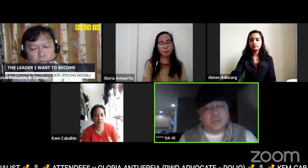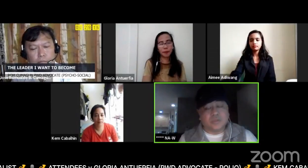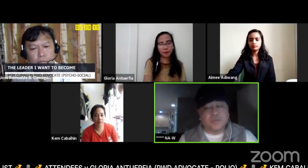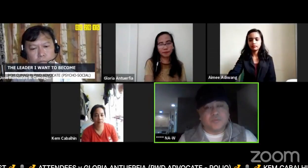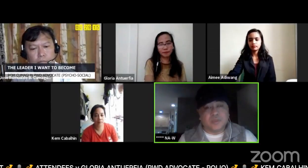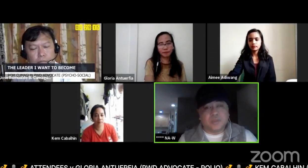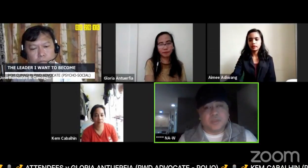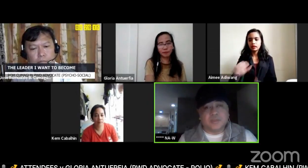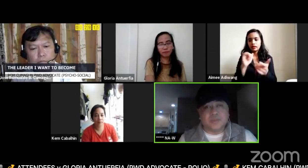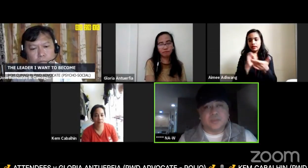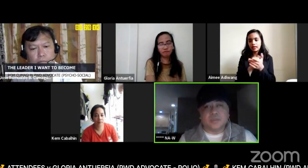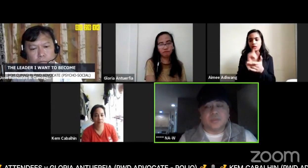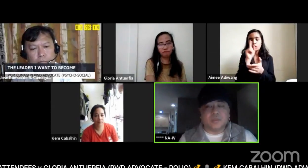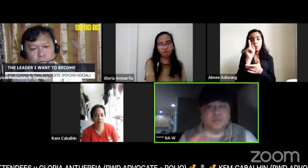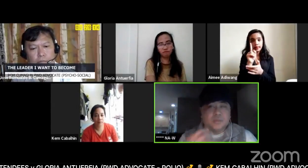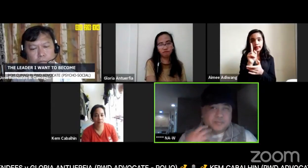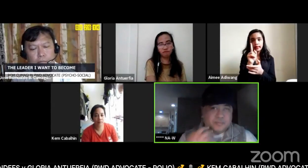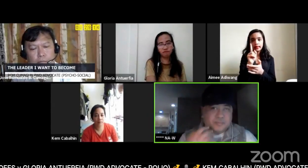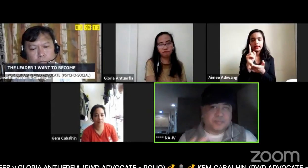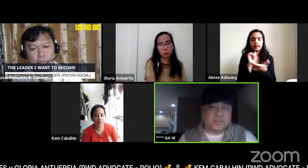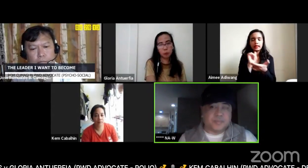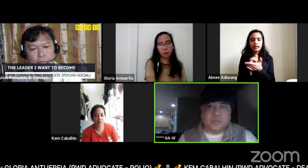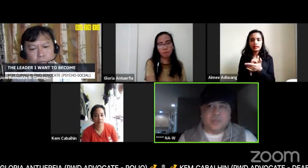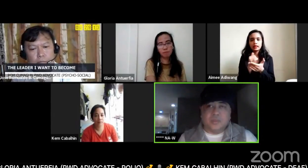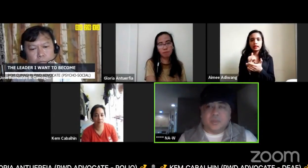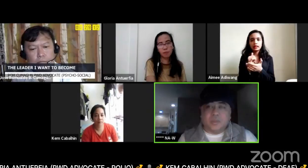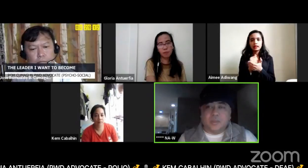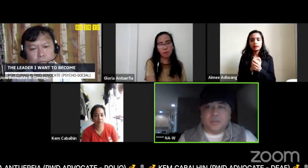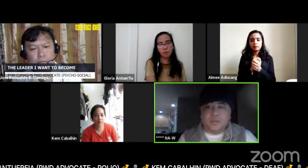And that was one of the things that